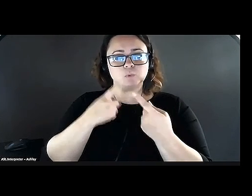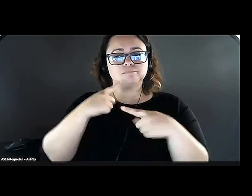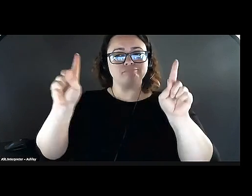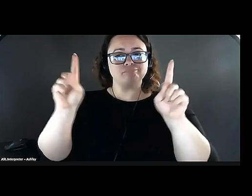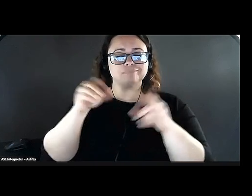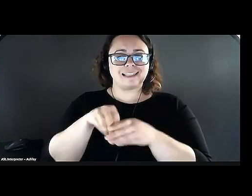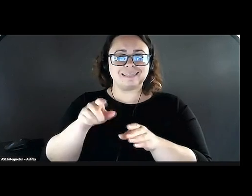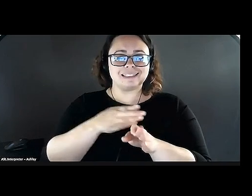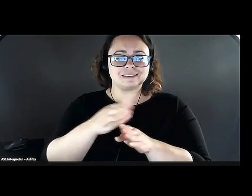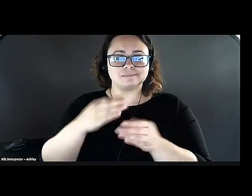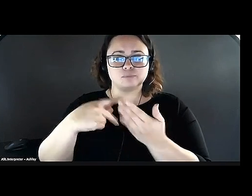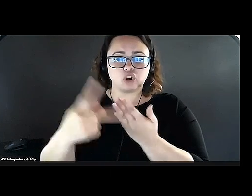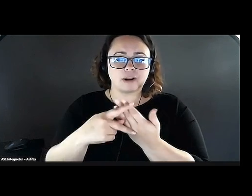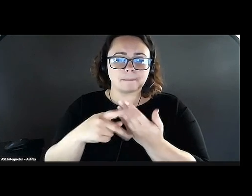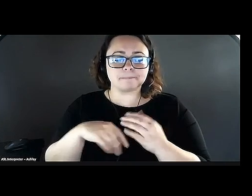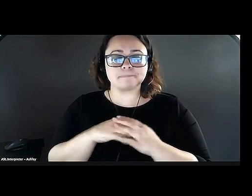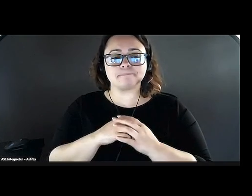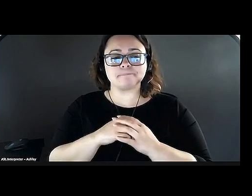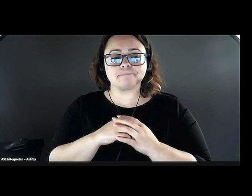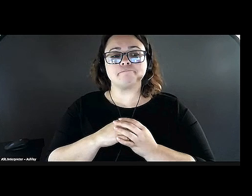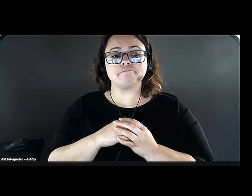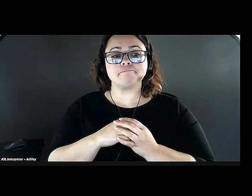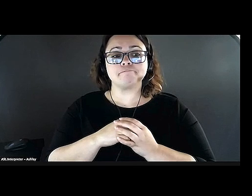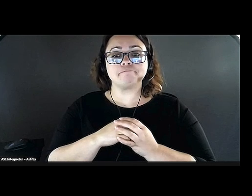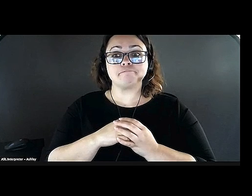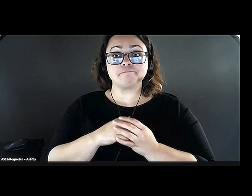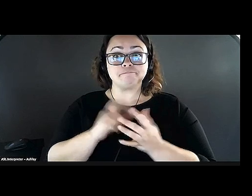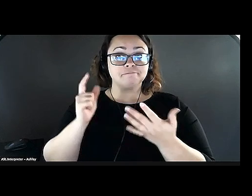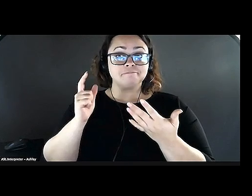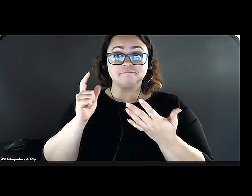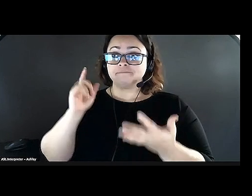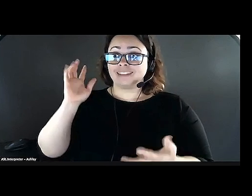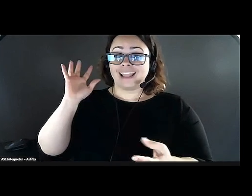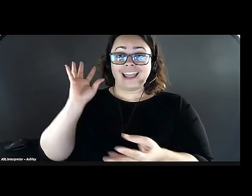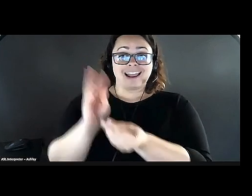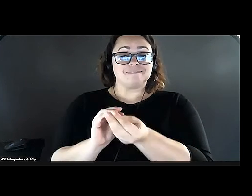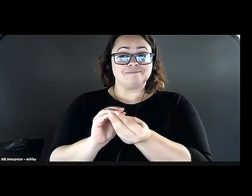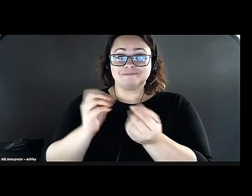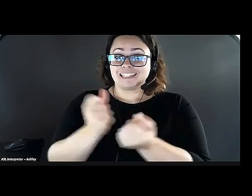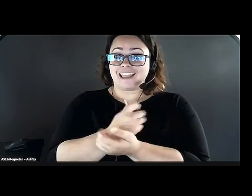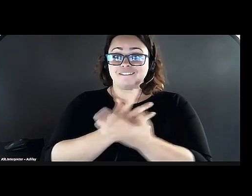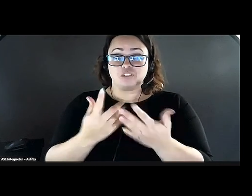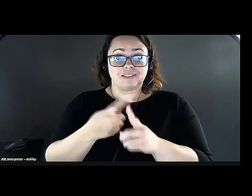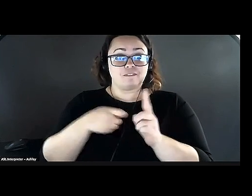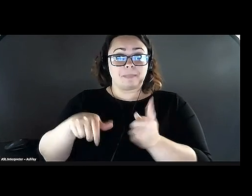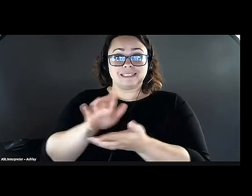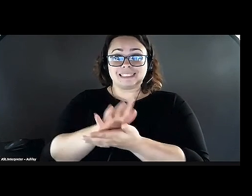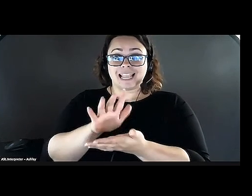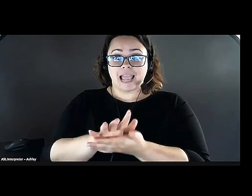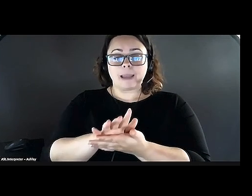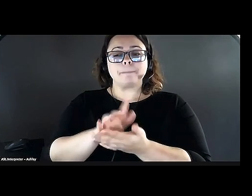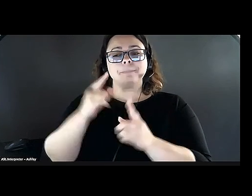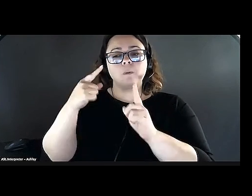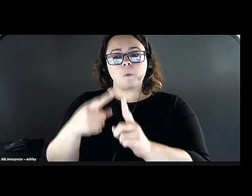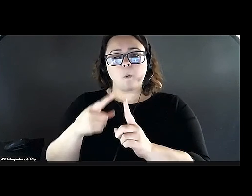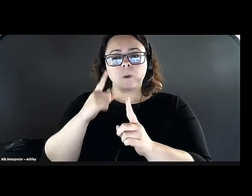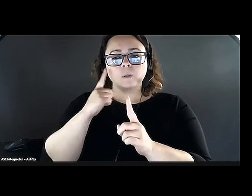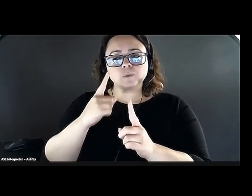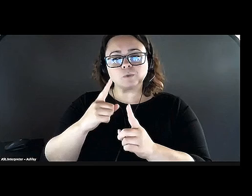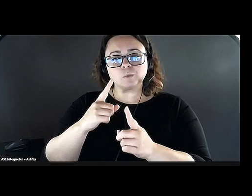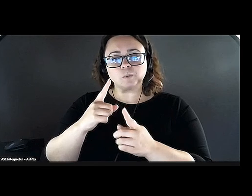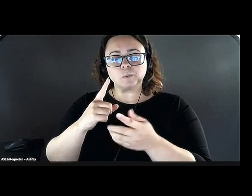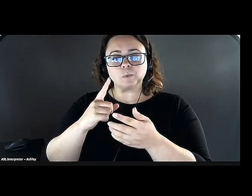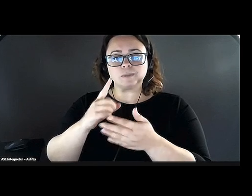this program. And the culmination of this academy is for the students to complete the training and preparation for